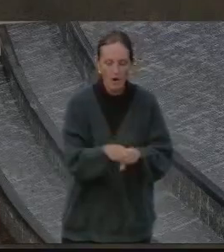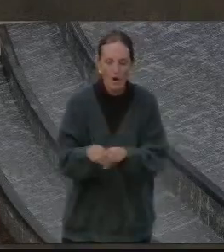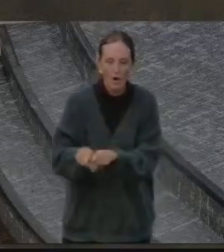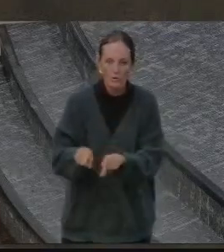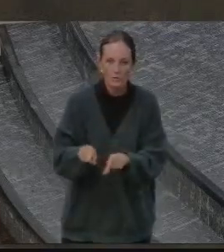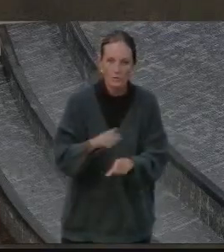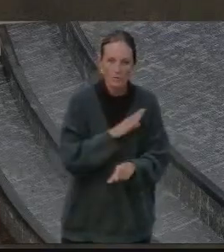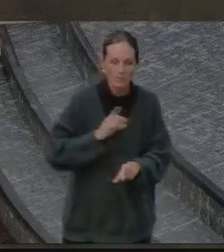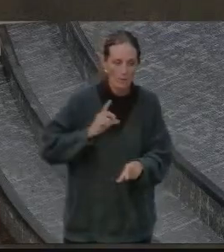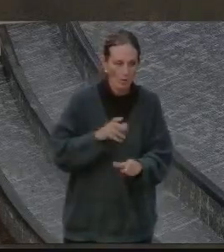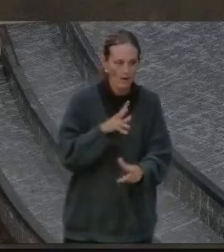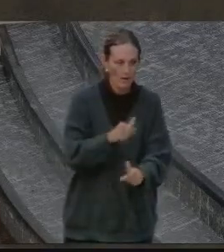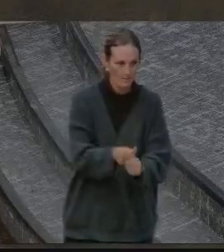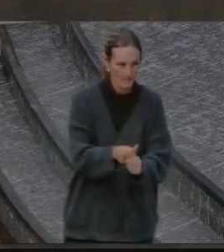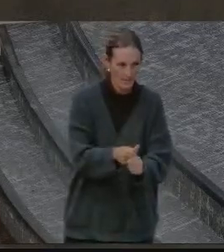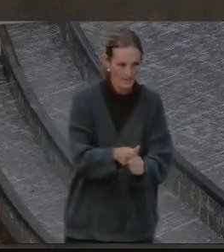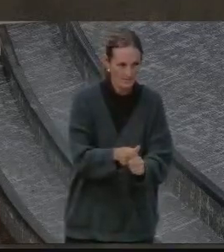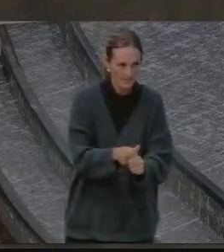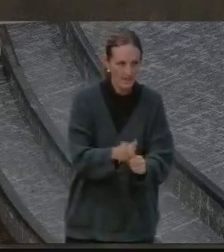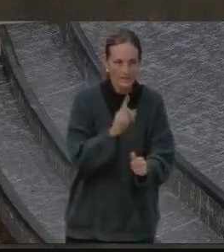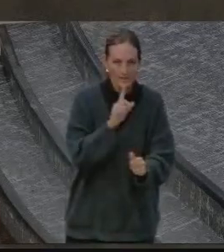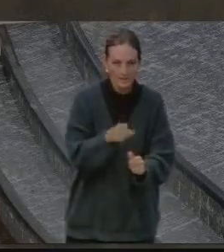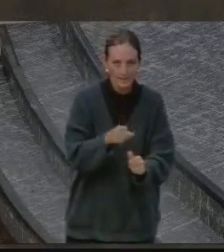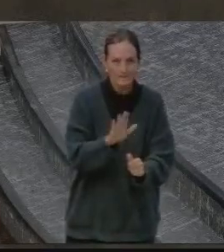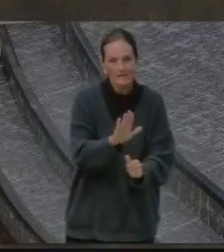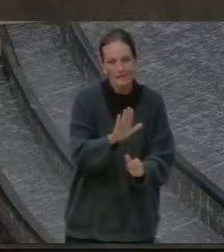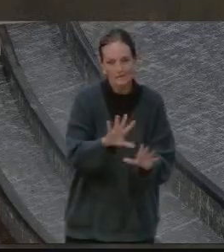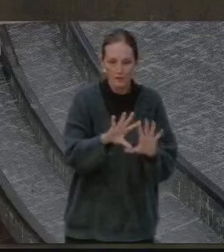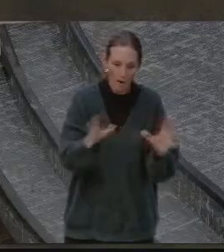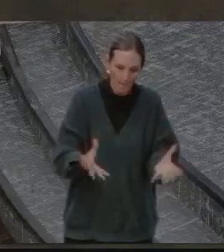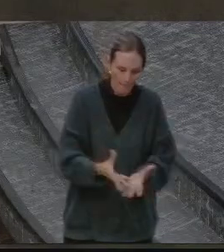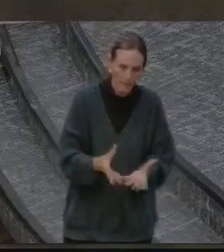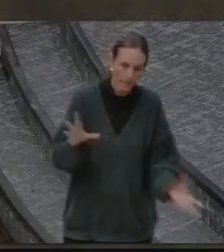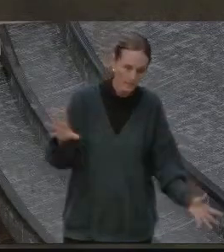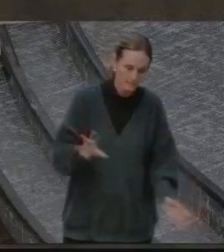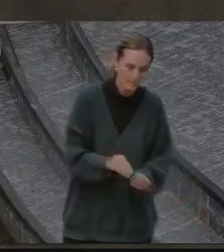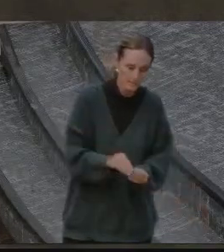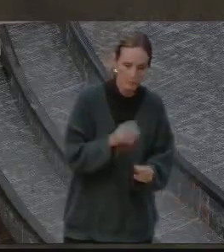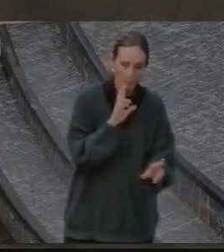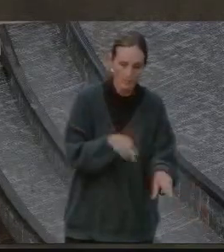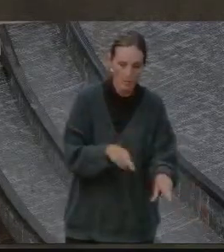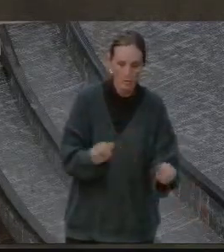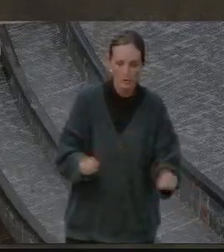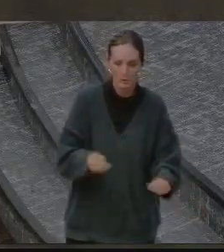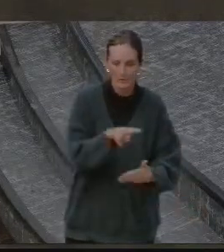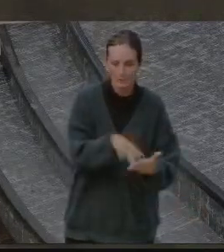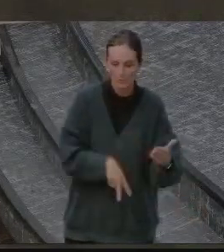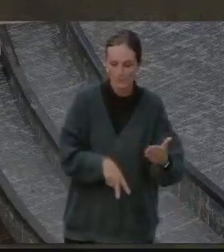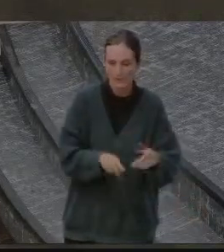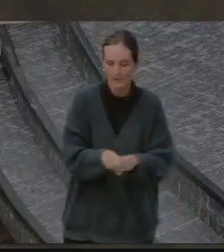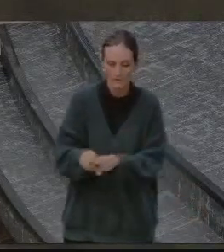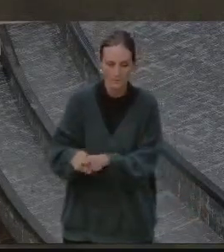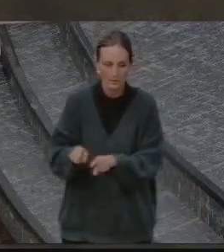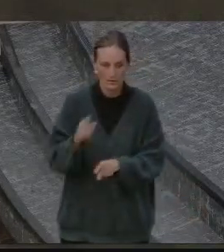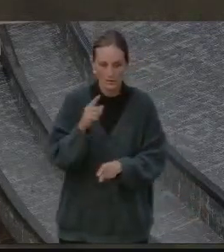his comprehensive report that you can read through as well for tomorrow, okay? Dr. Welch.